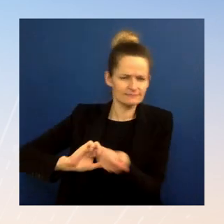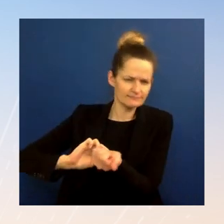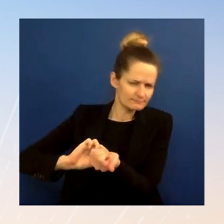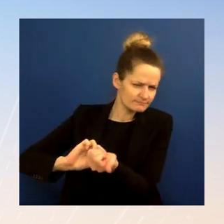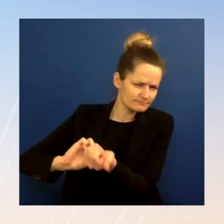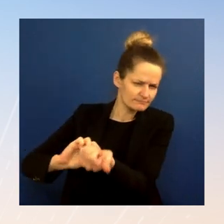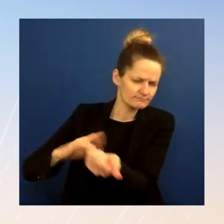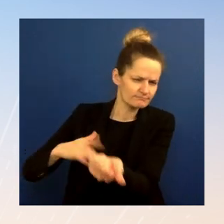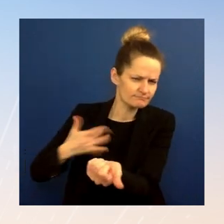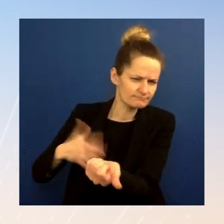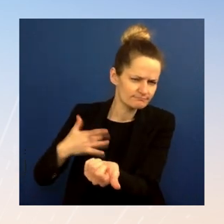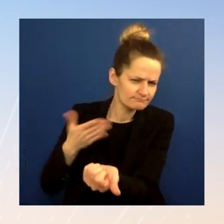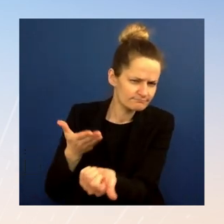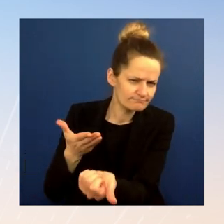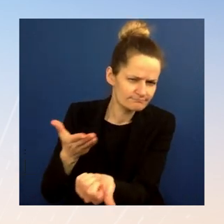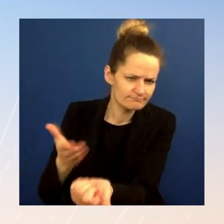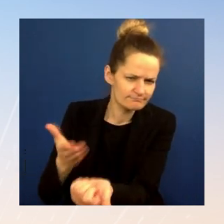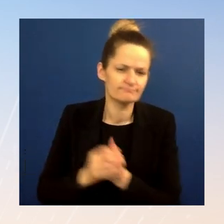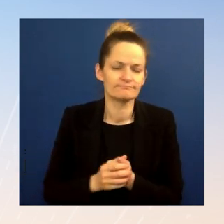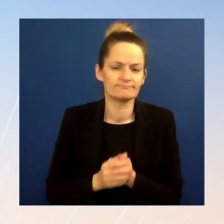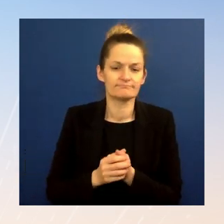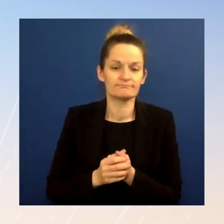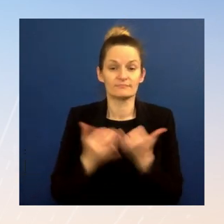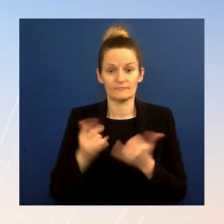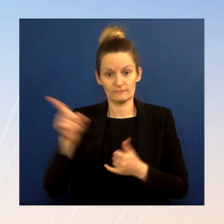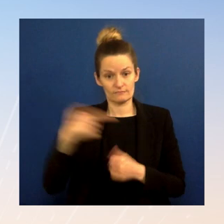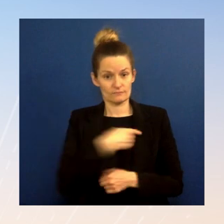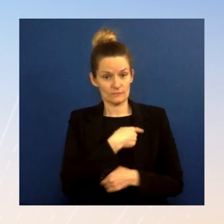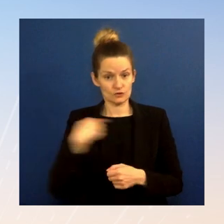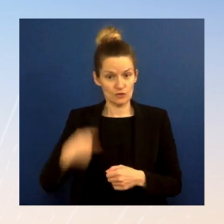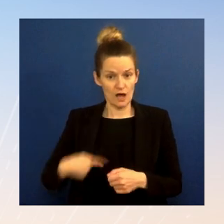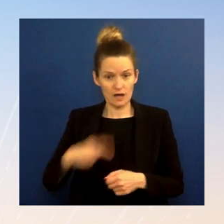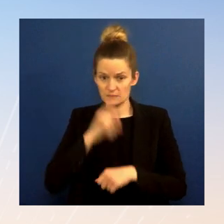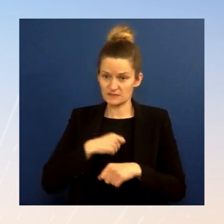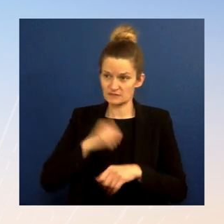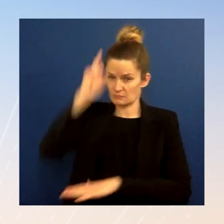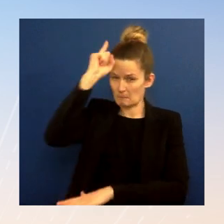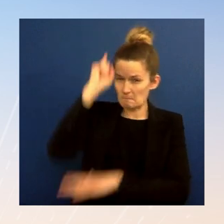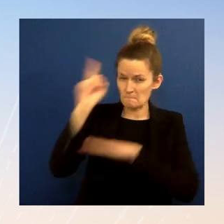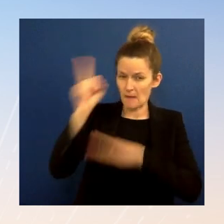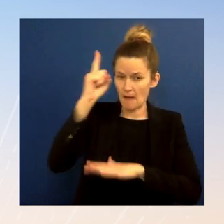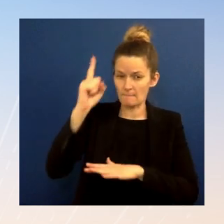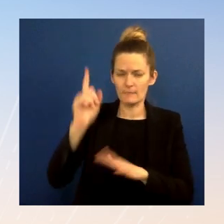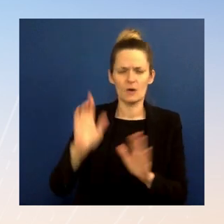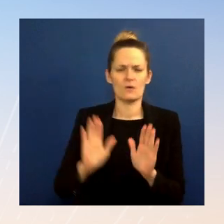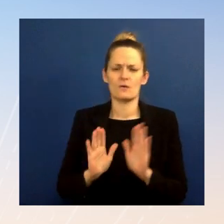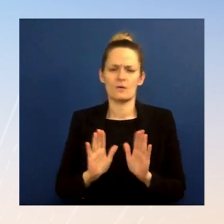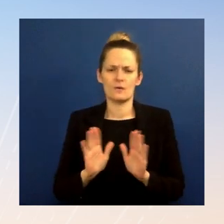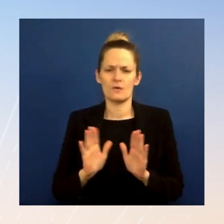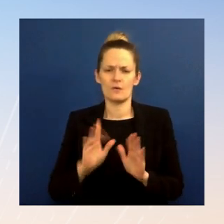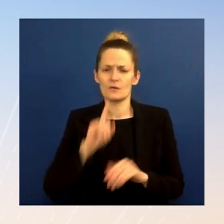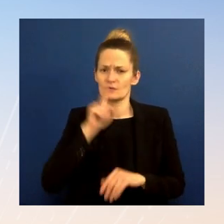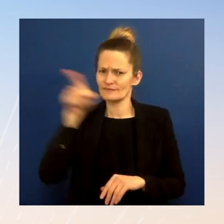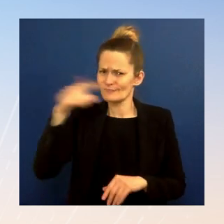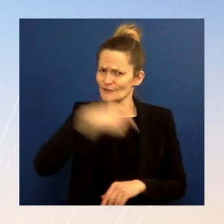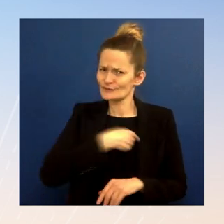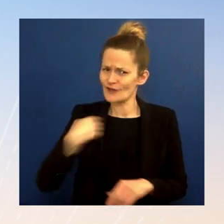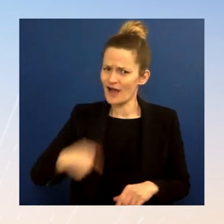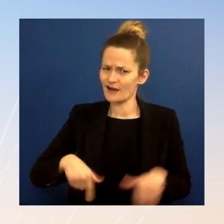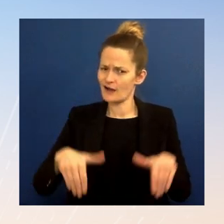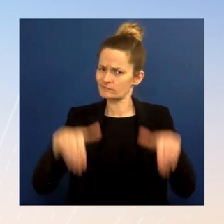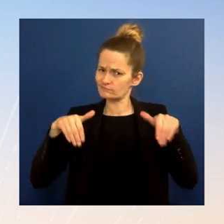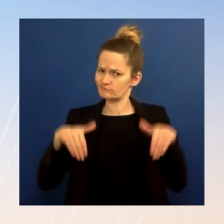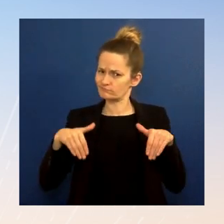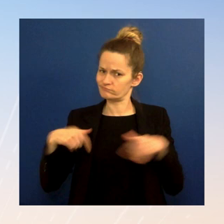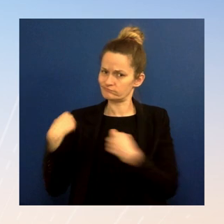China of what Russia is doing. This flies in the face, of course, of everything China stands for, including the basic principles of the UN